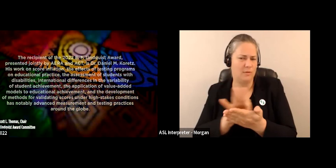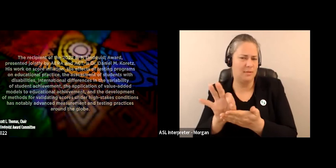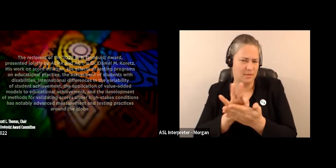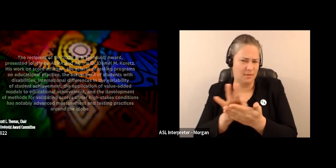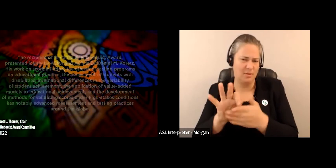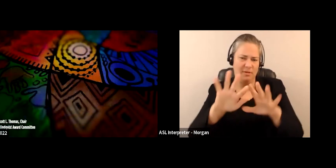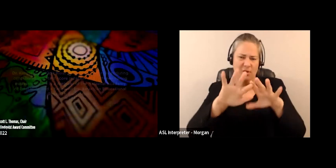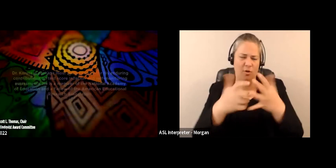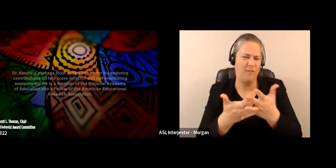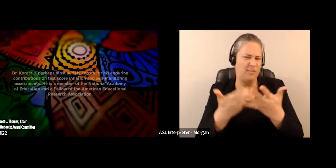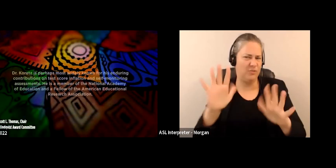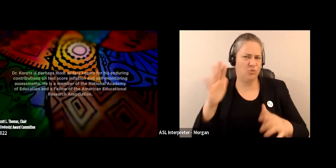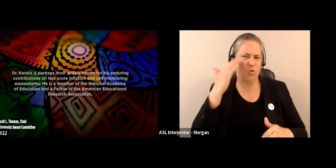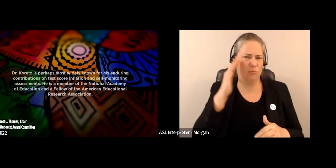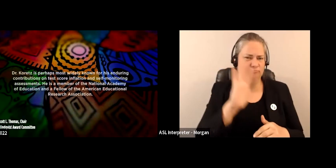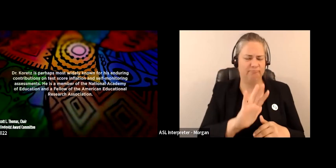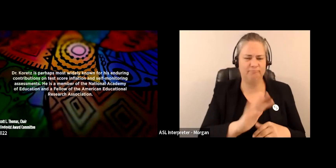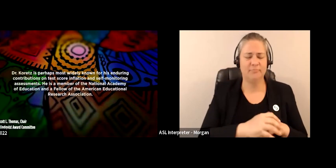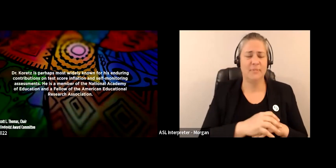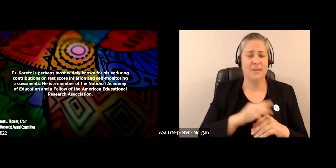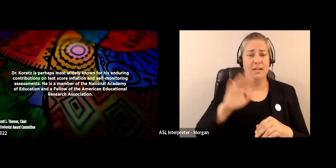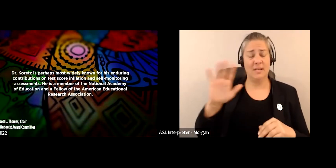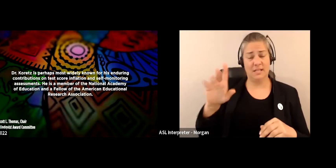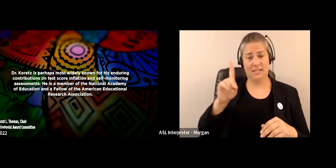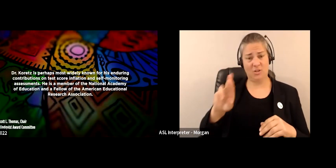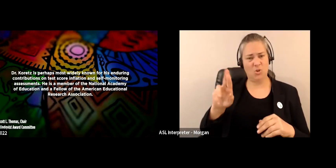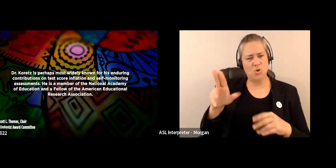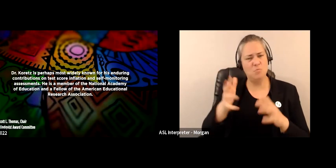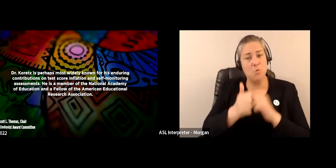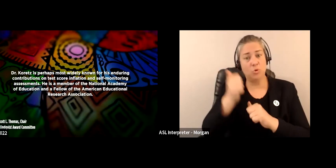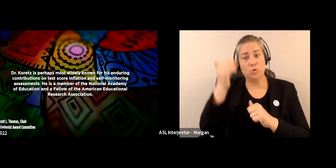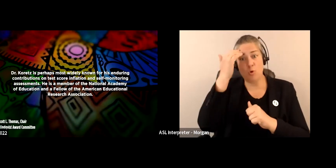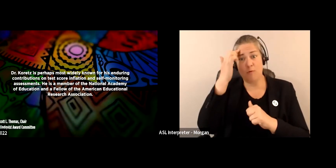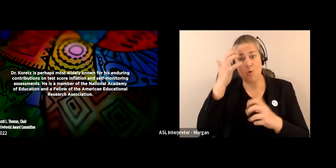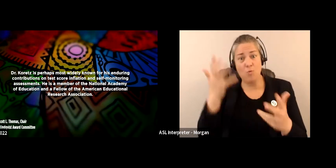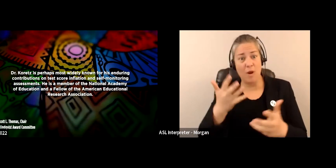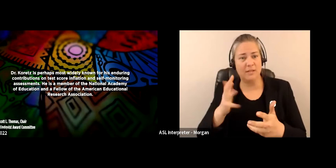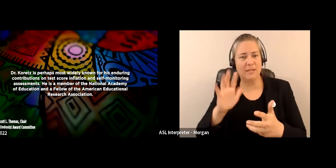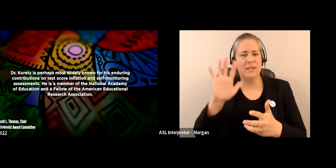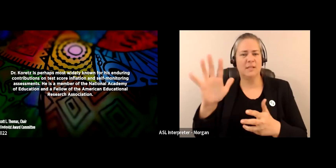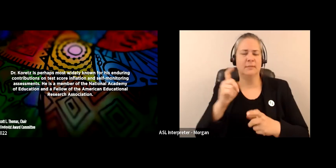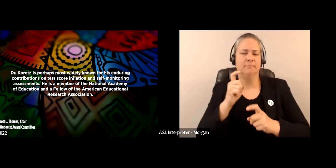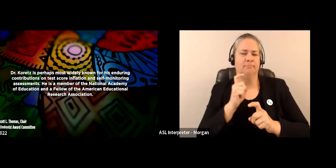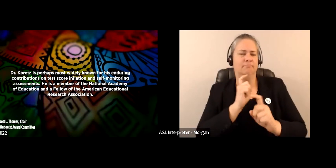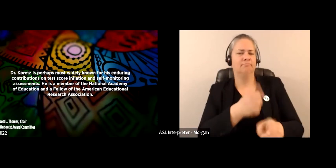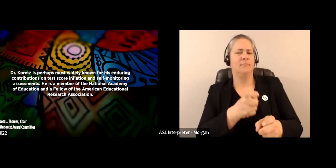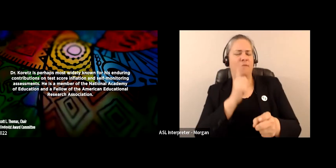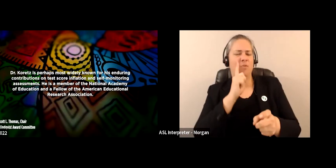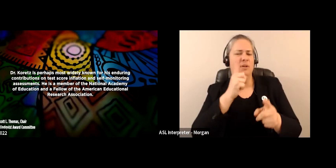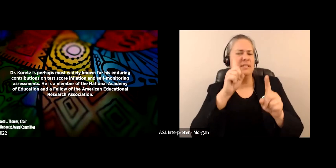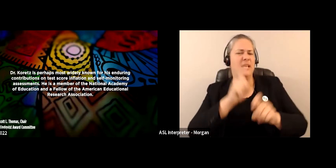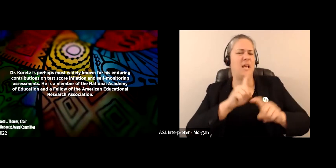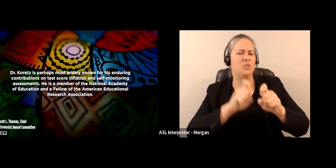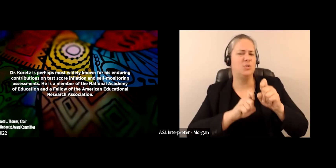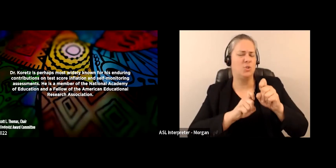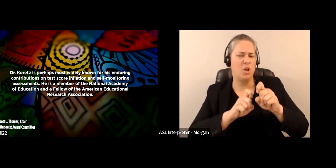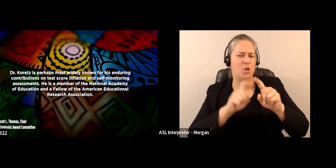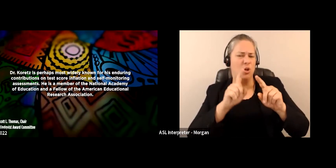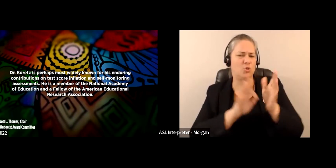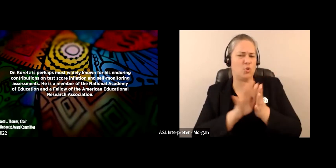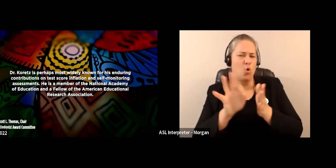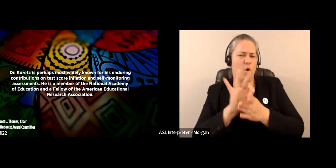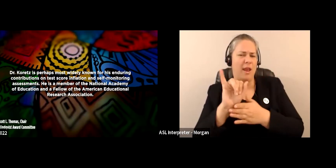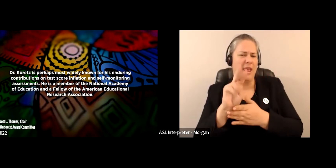around the globe. Dr. Koretz is perhaps most widely known for his enduring contributions on test score inflation and